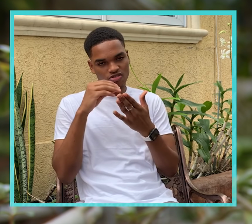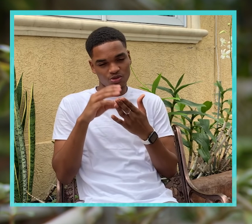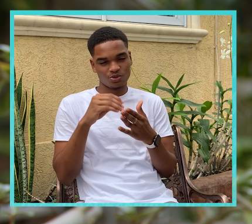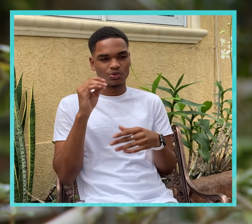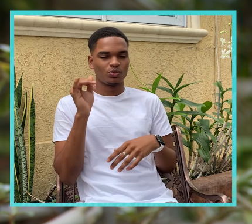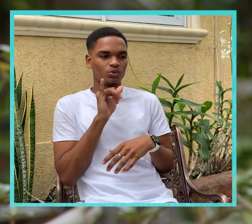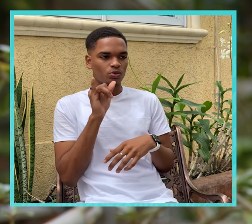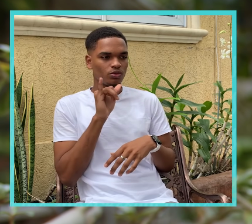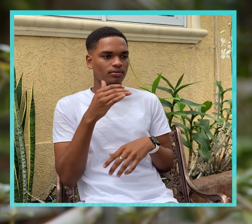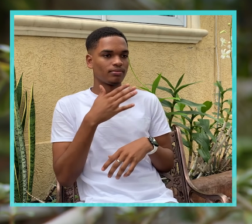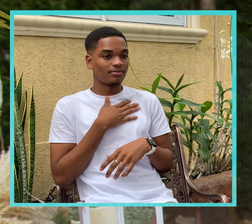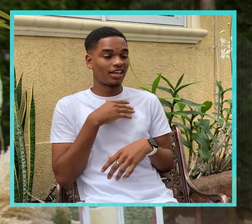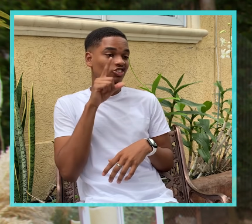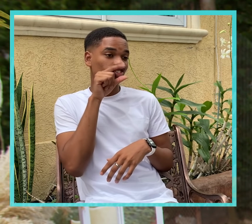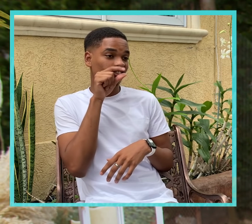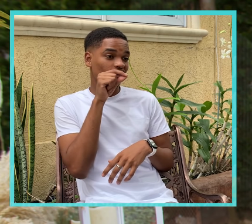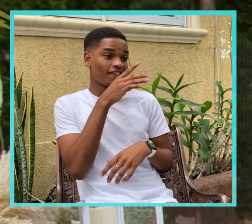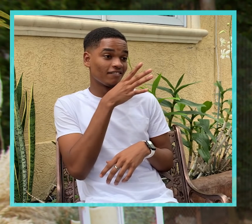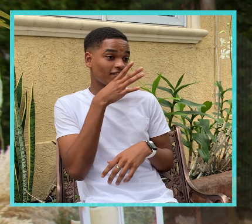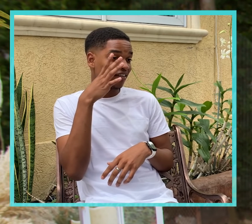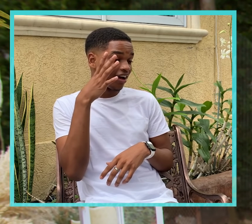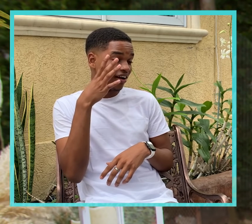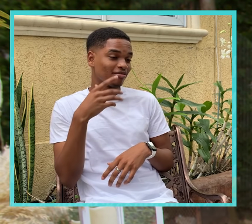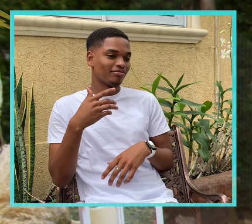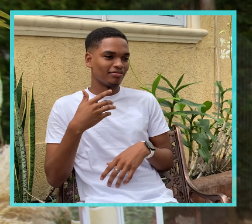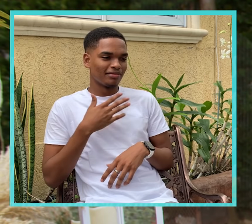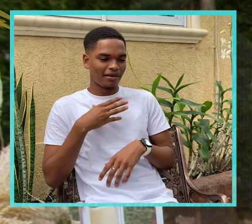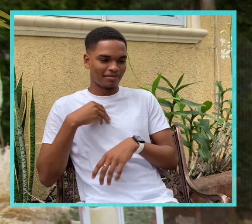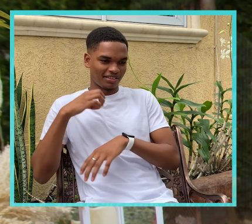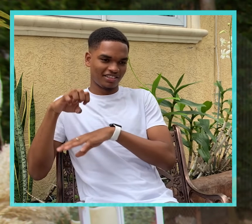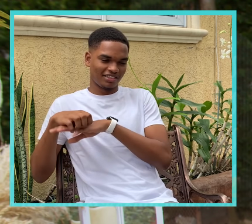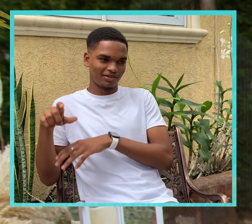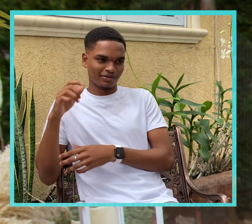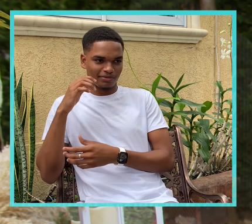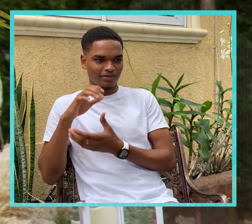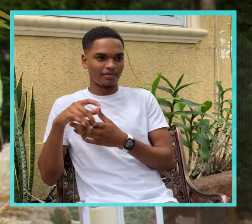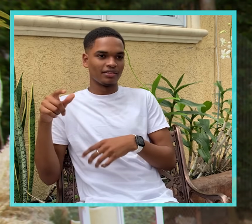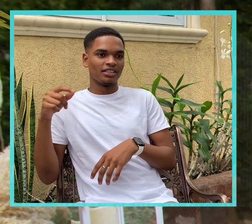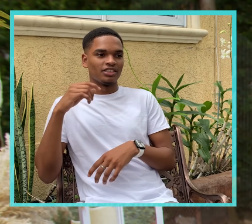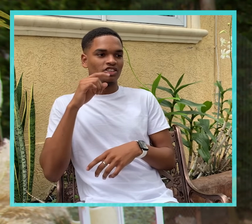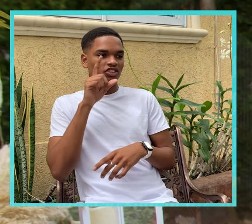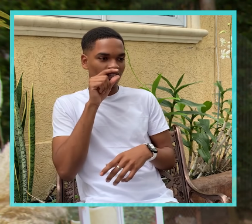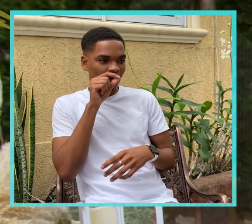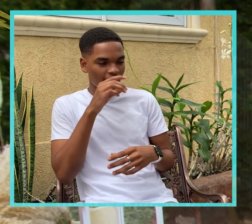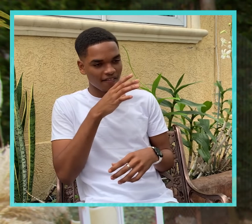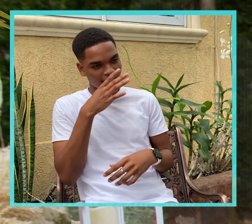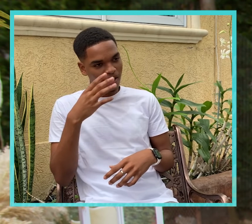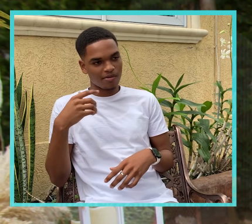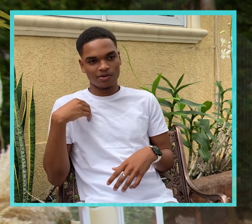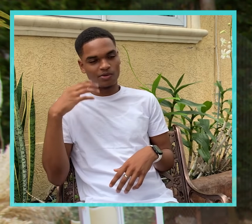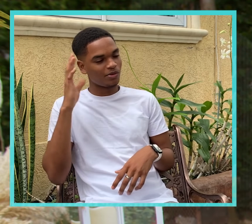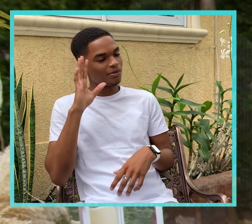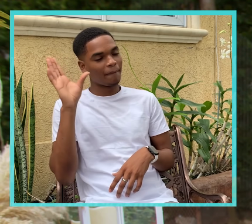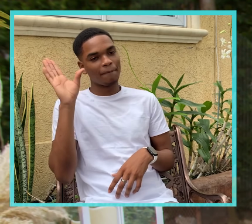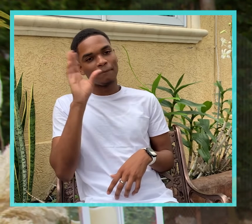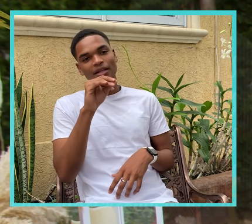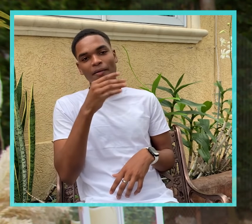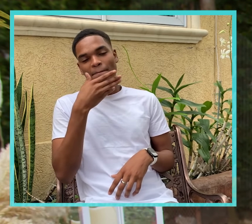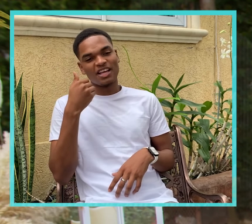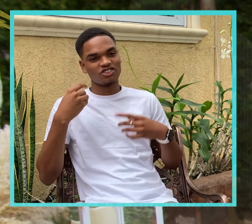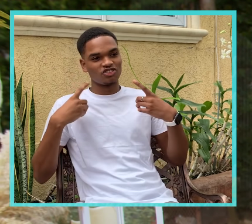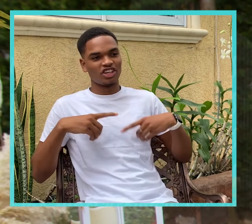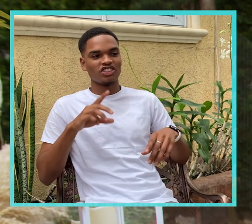And of course, my chicken farm, me and my fiancé's chicken farm taking over and beating Vestress and Jamaica broilers because